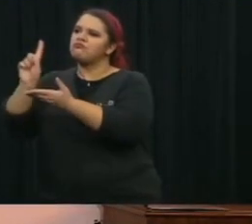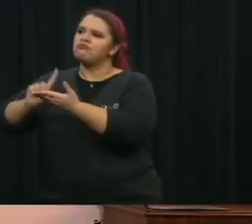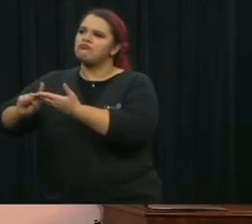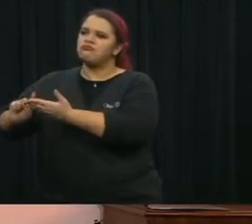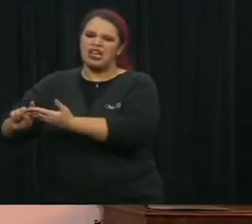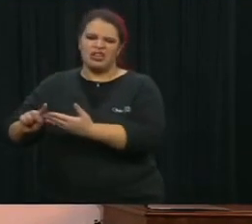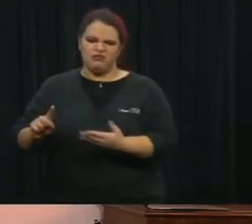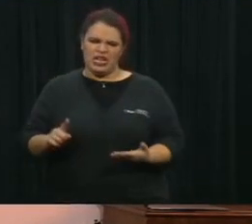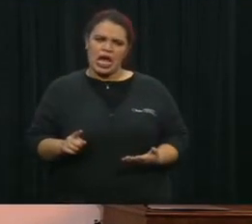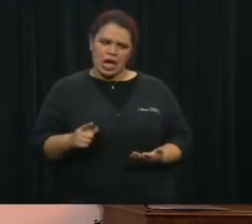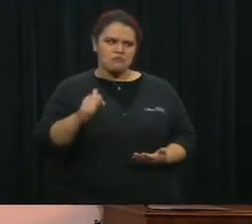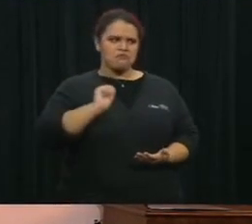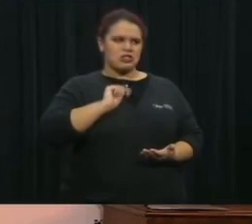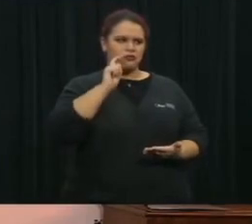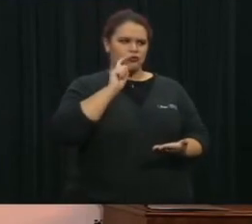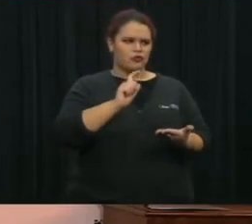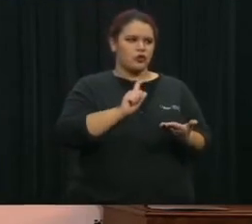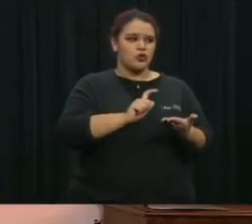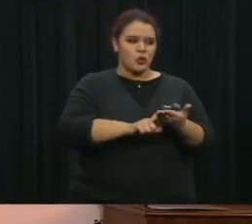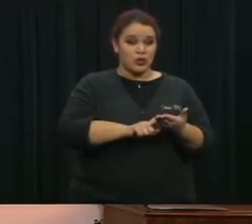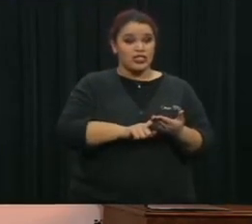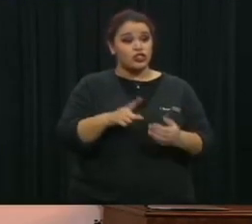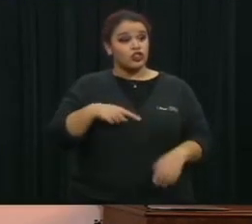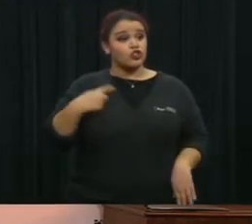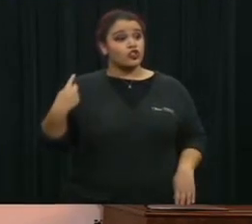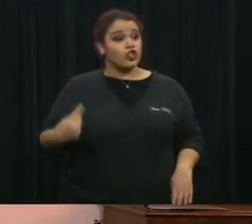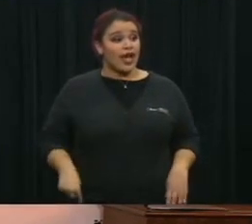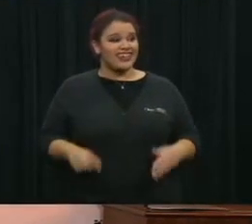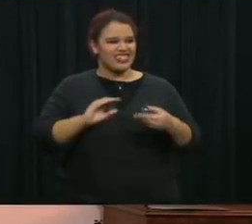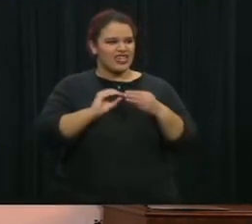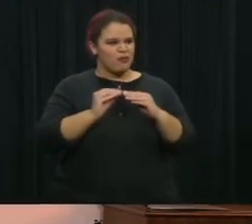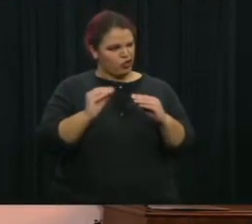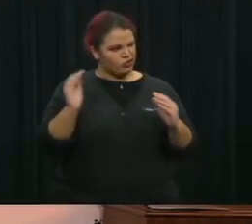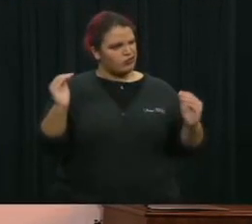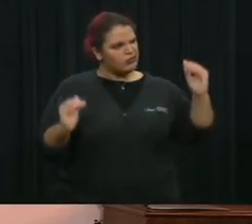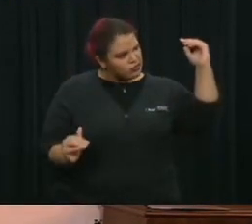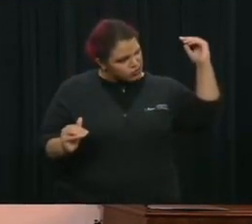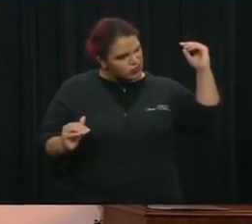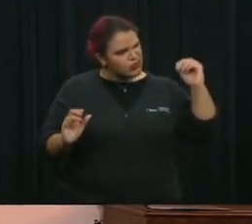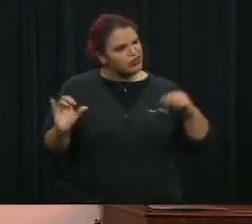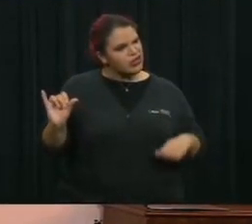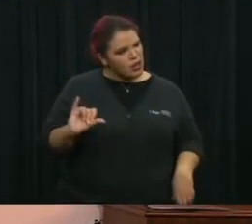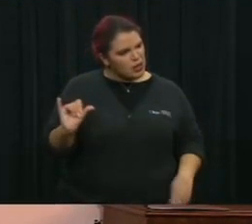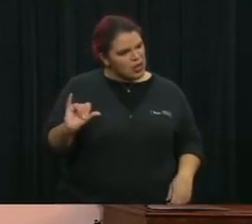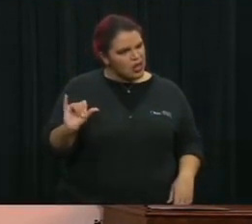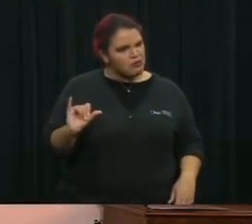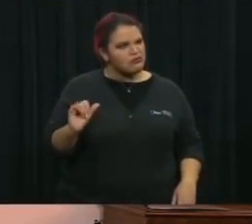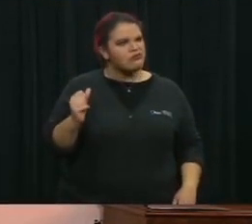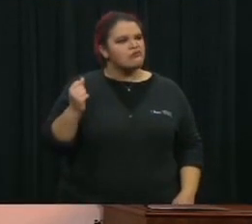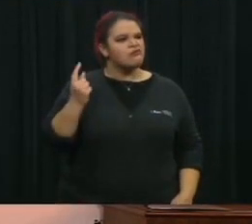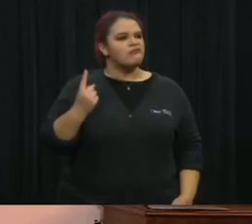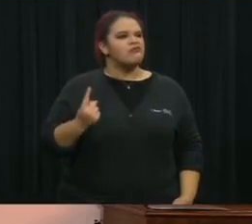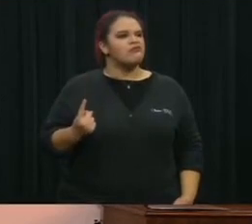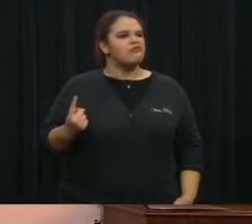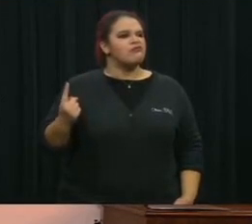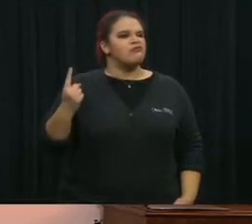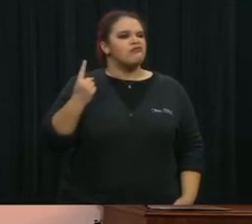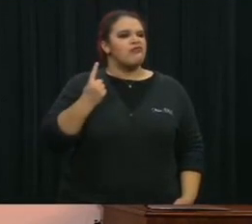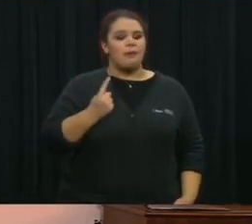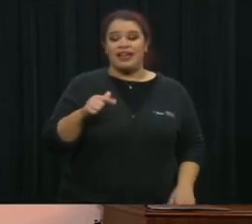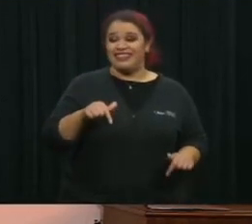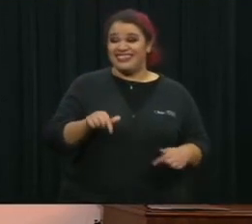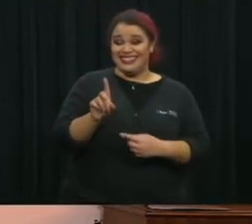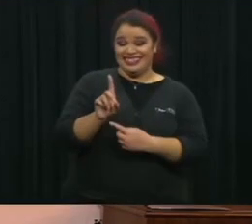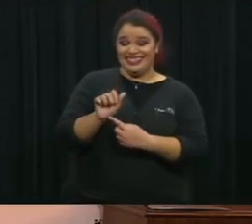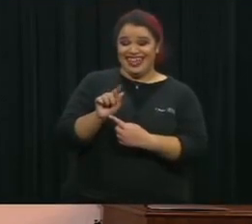same predilection in some of the China data. And I'm very curious to find out, this is not enough data.